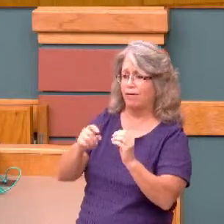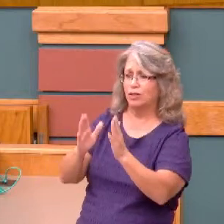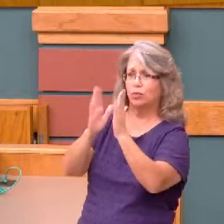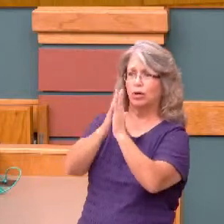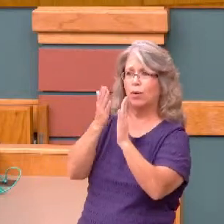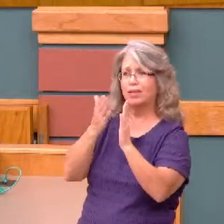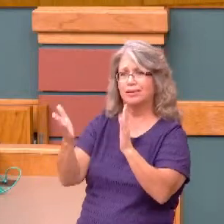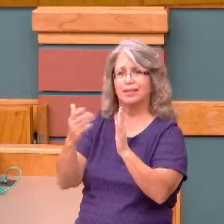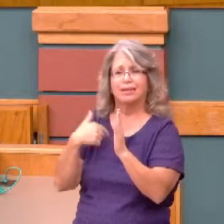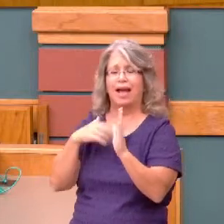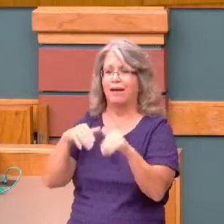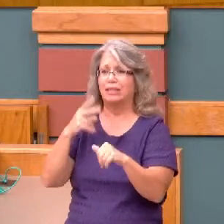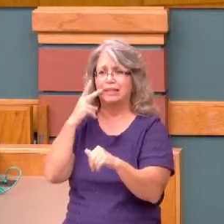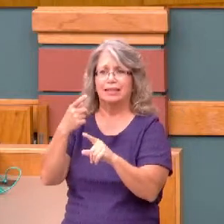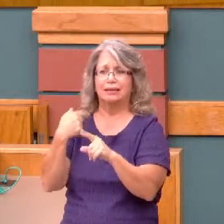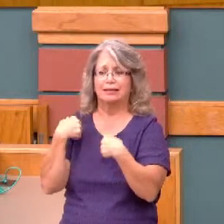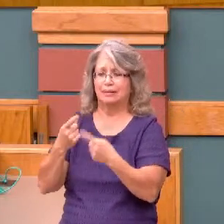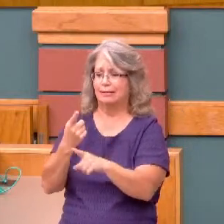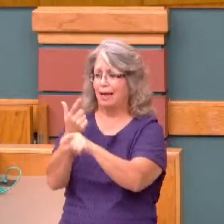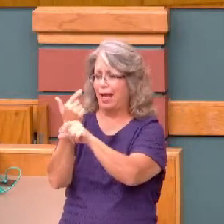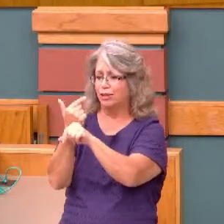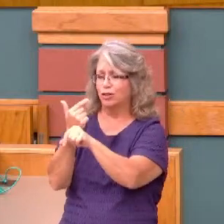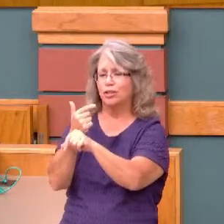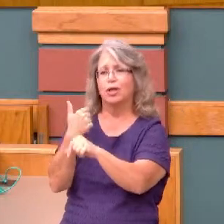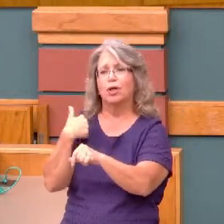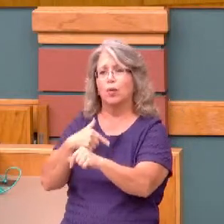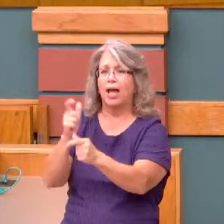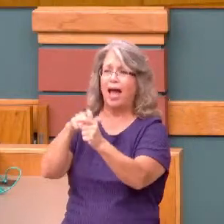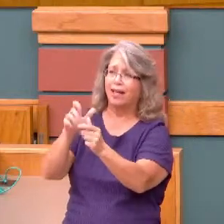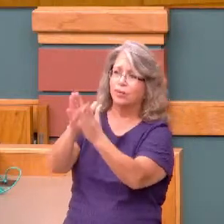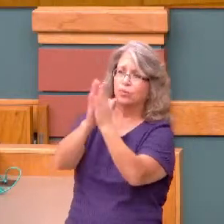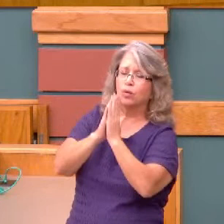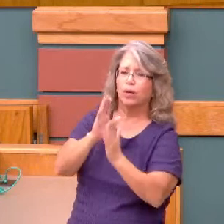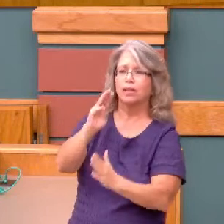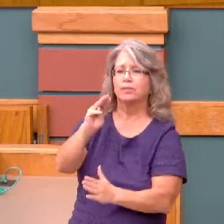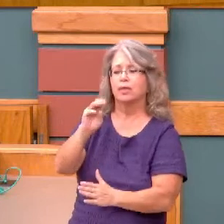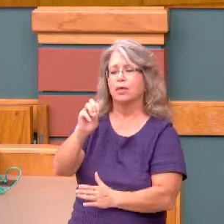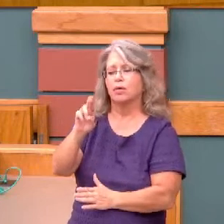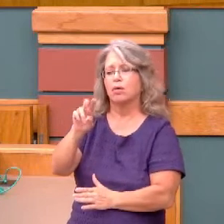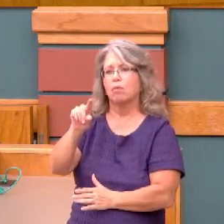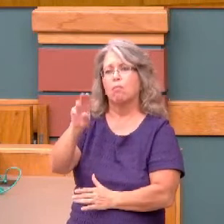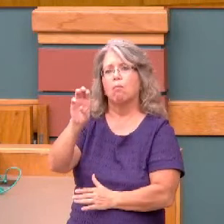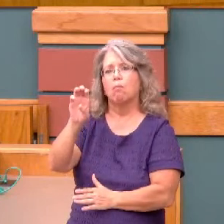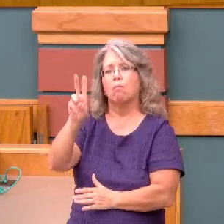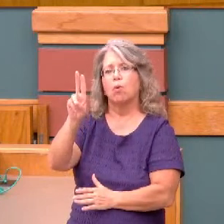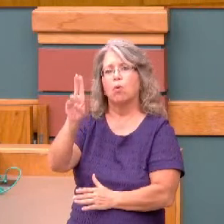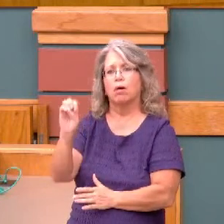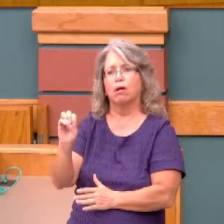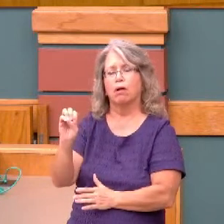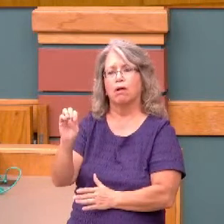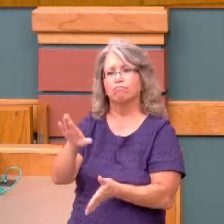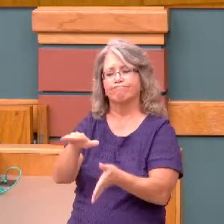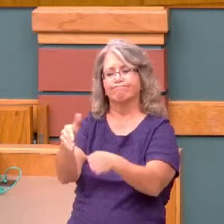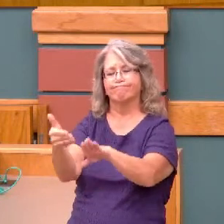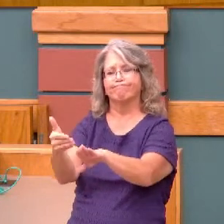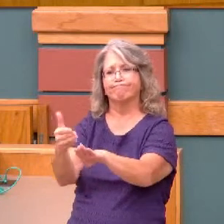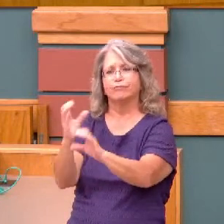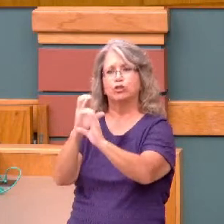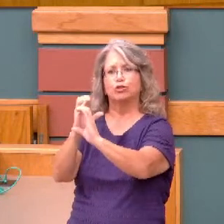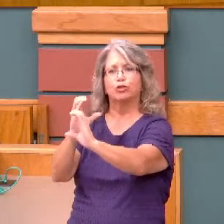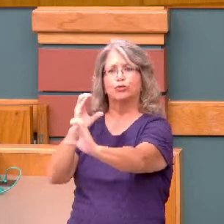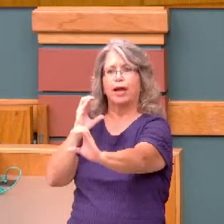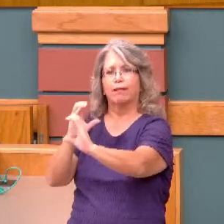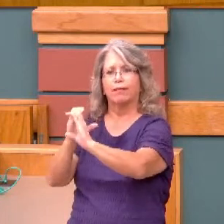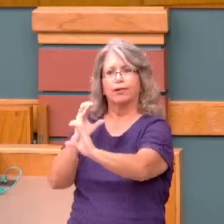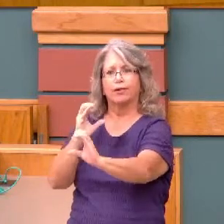like a morgue trailer. And we just are pained by the fact that we might have to get